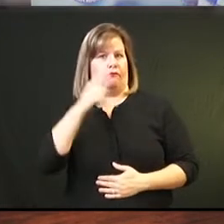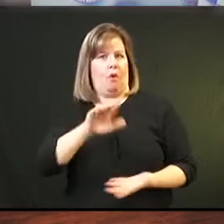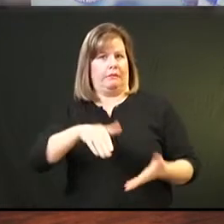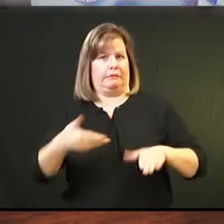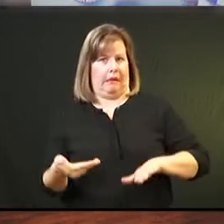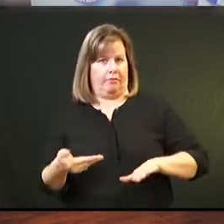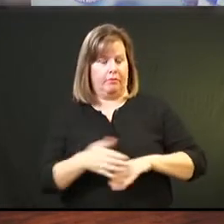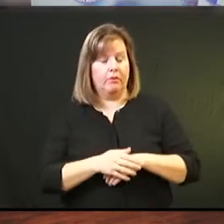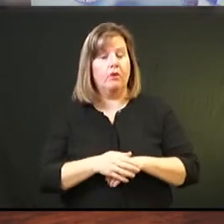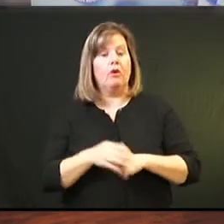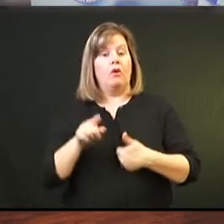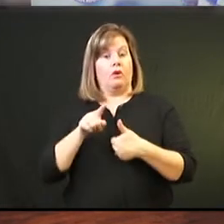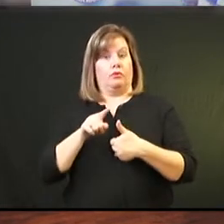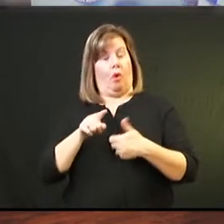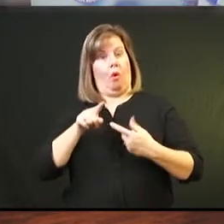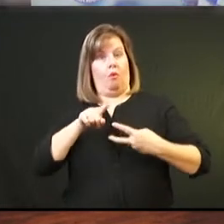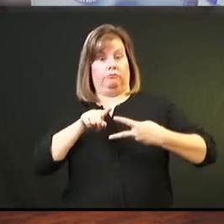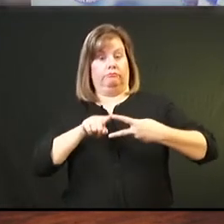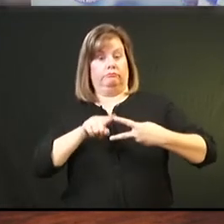claims